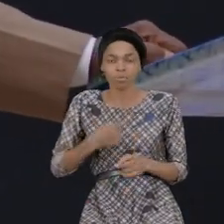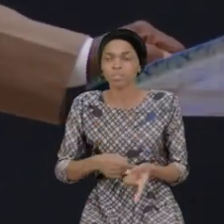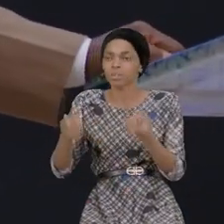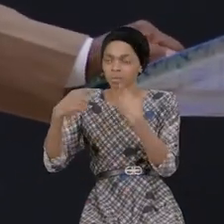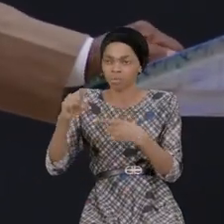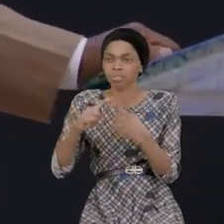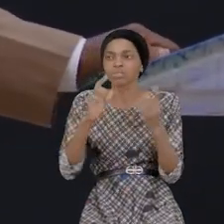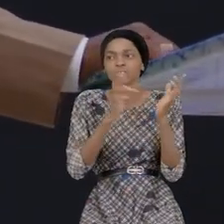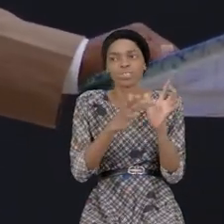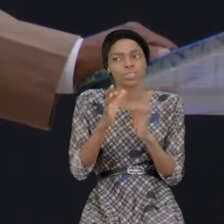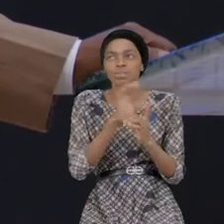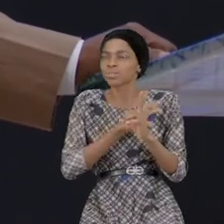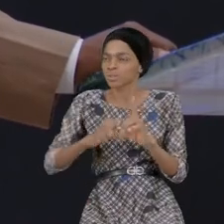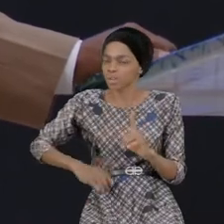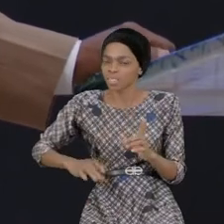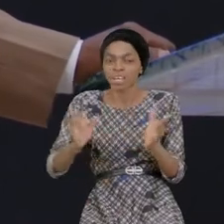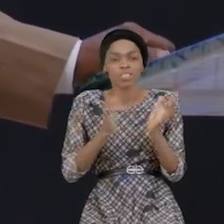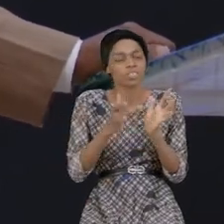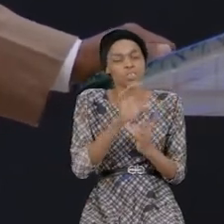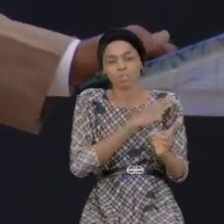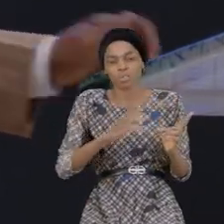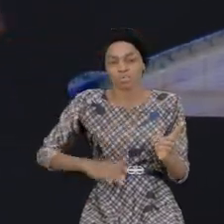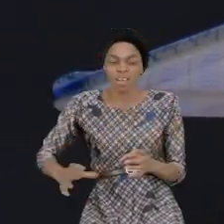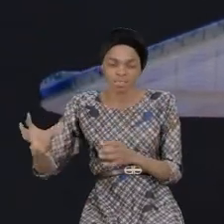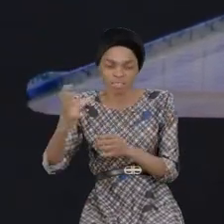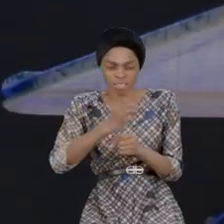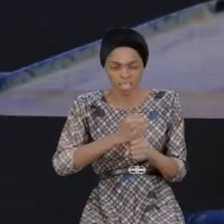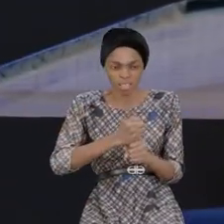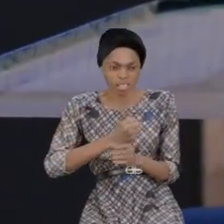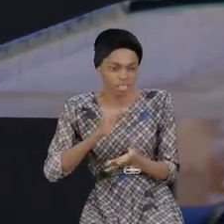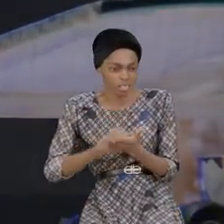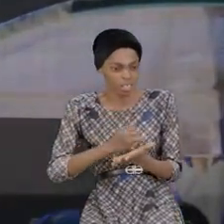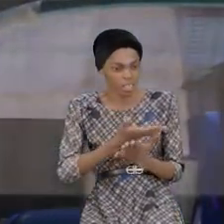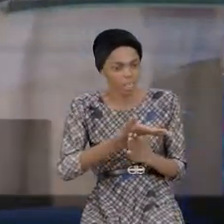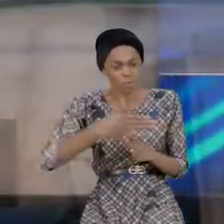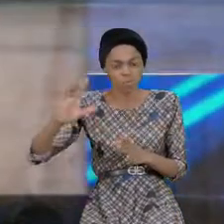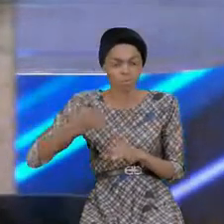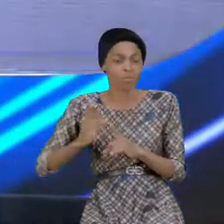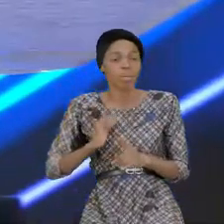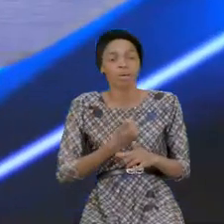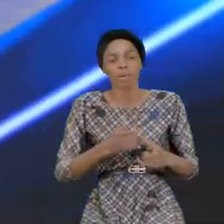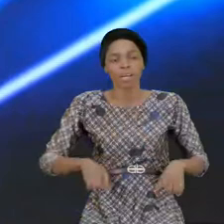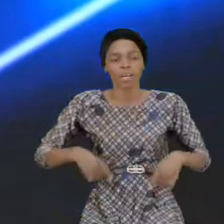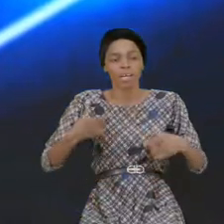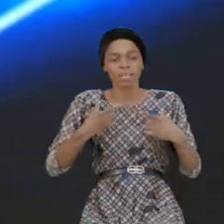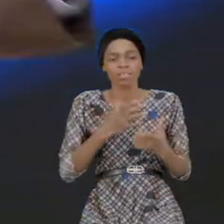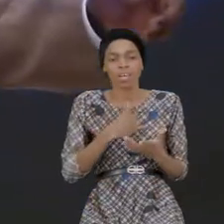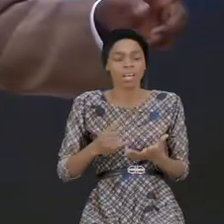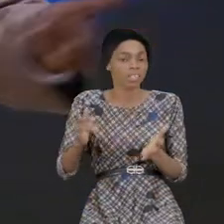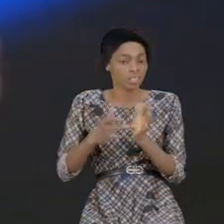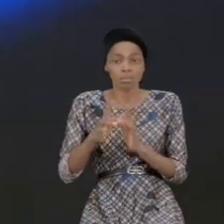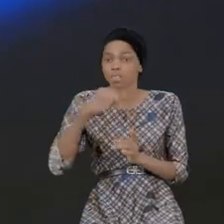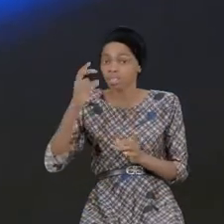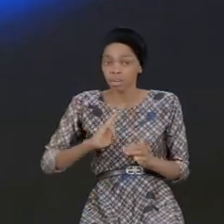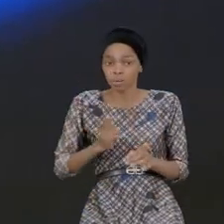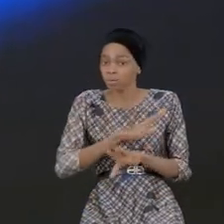Christ, he takes that away from our lives. It says, see that none render evil